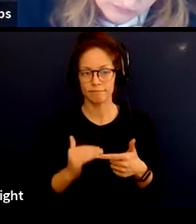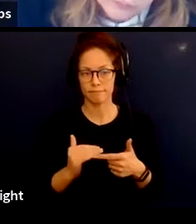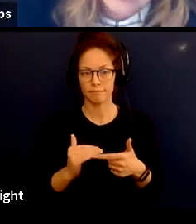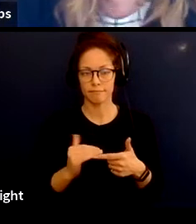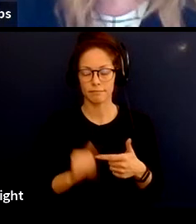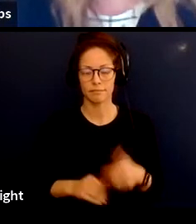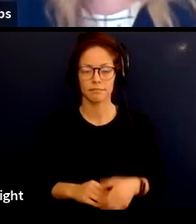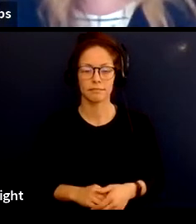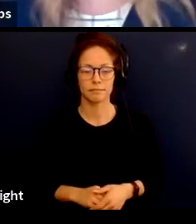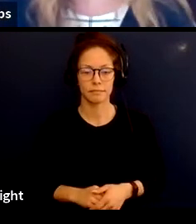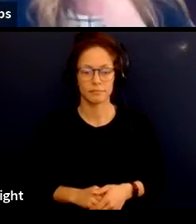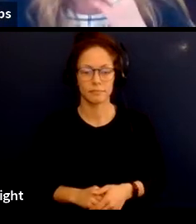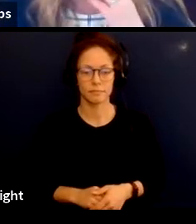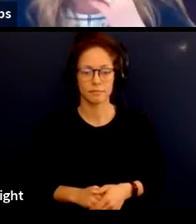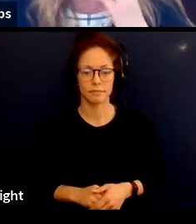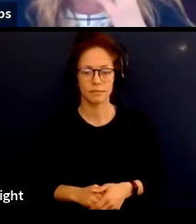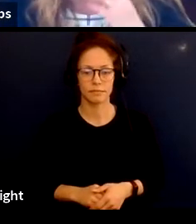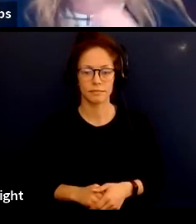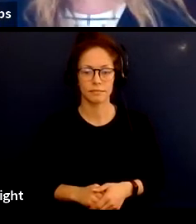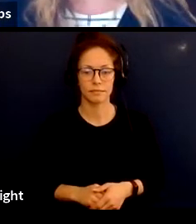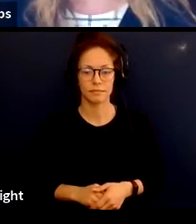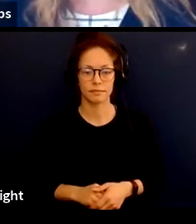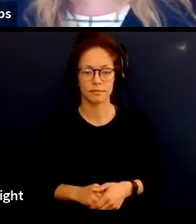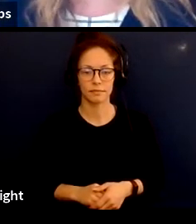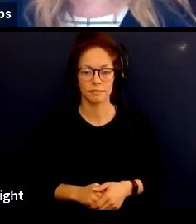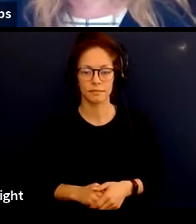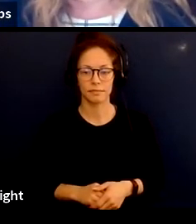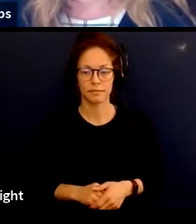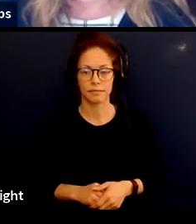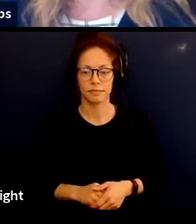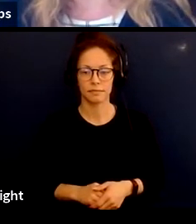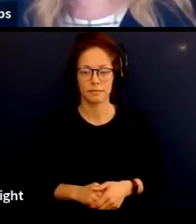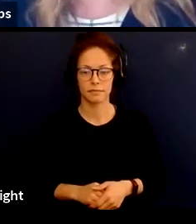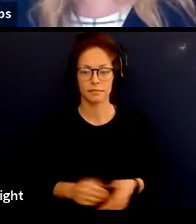Rutter. Ms. Rutter, your microphone is enabled.